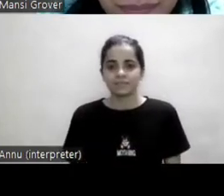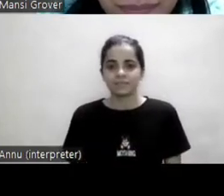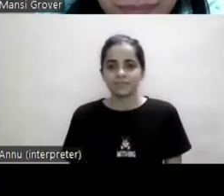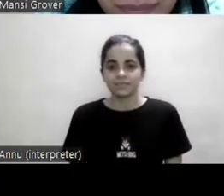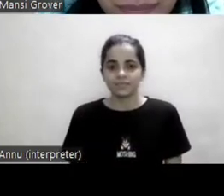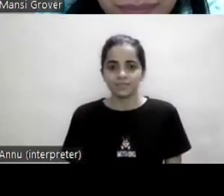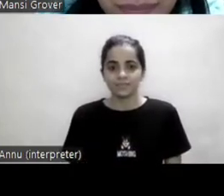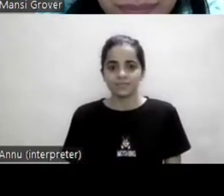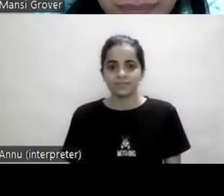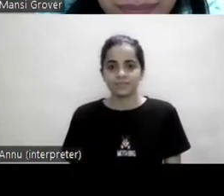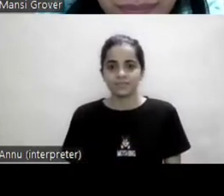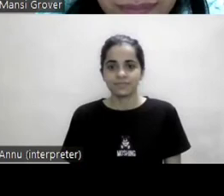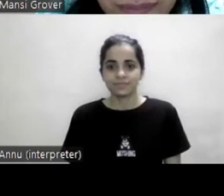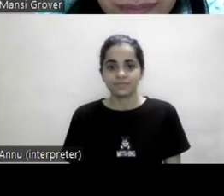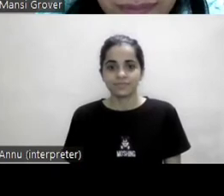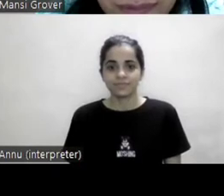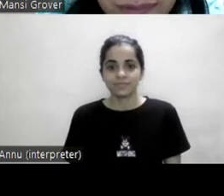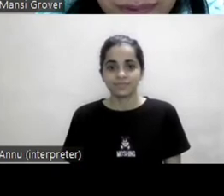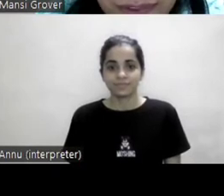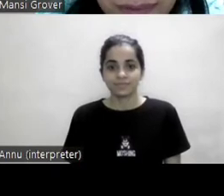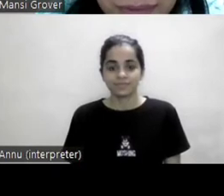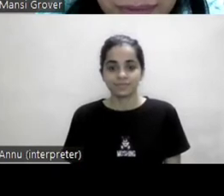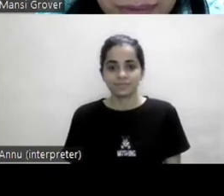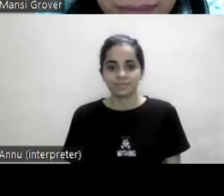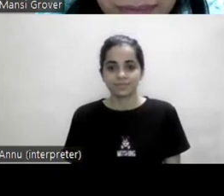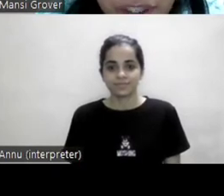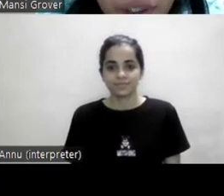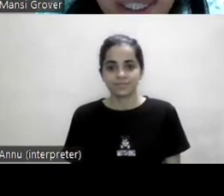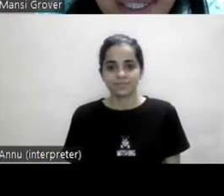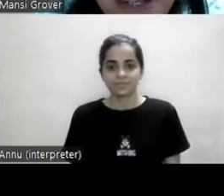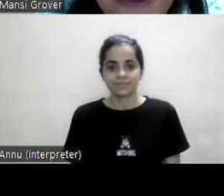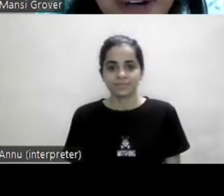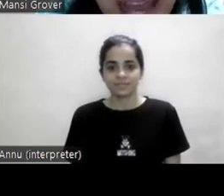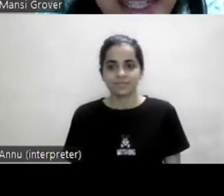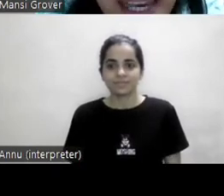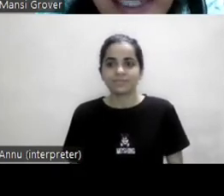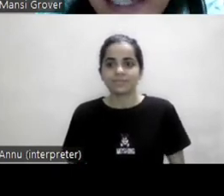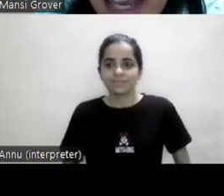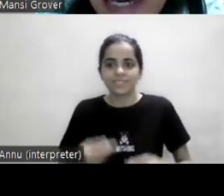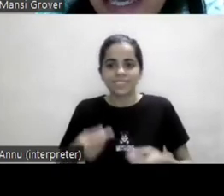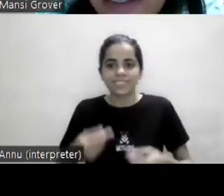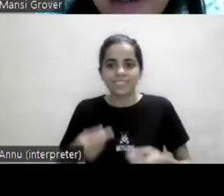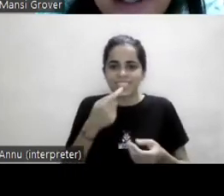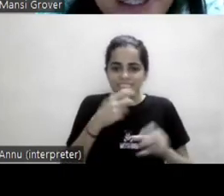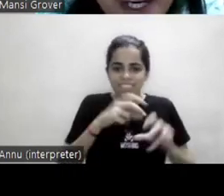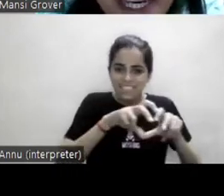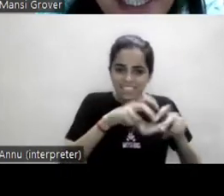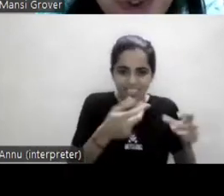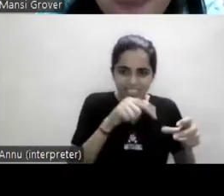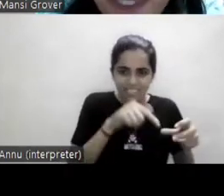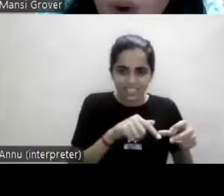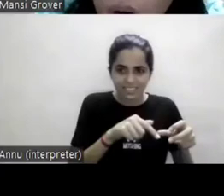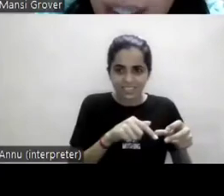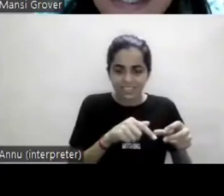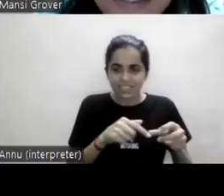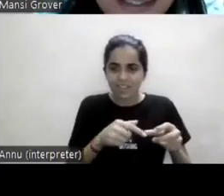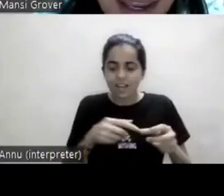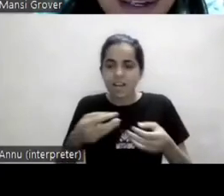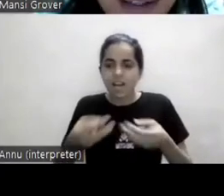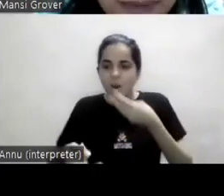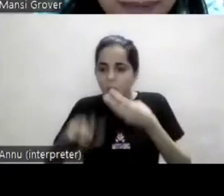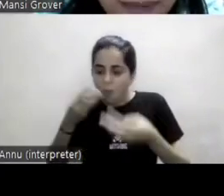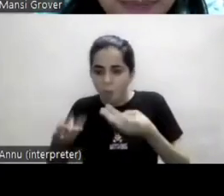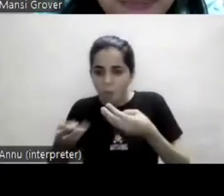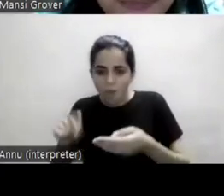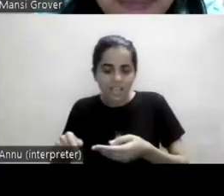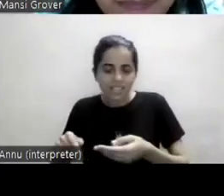Meow! Why are you doing that? Can't you stay on the plate? So this is the fried egg telling spaghetti to be on its